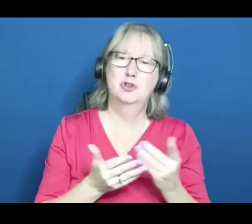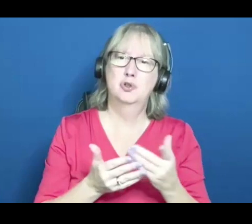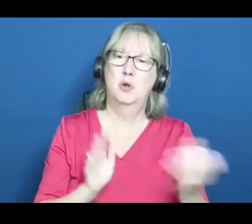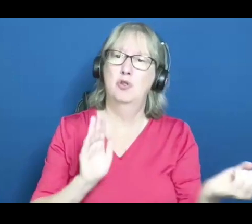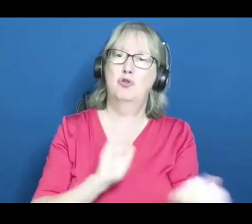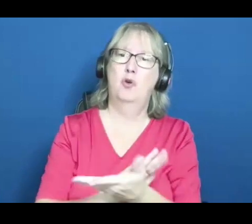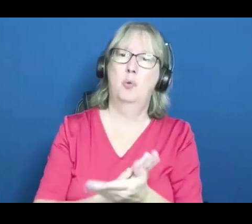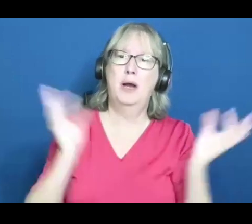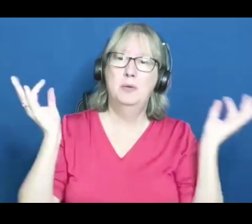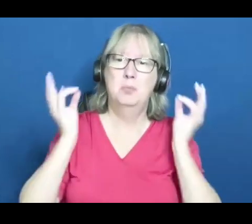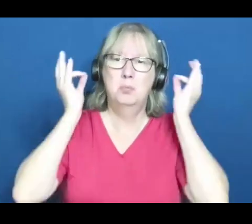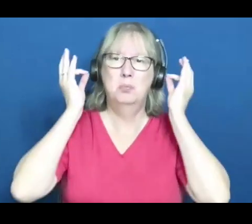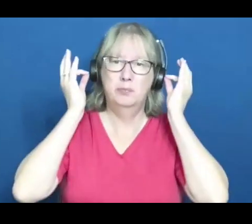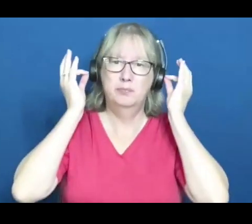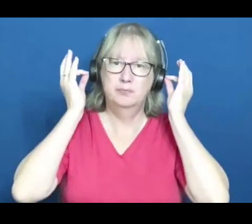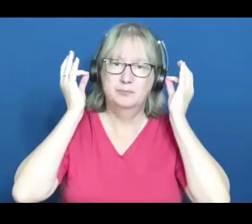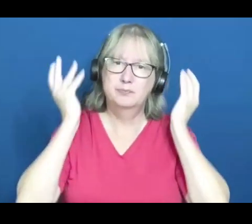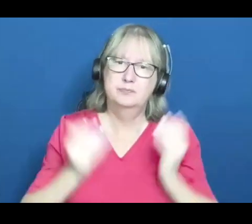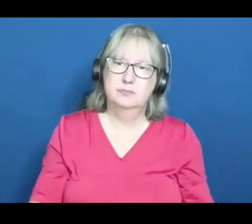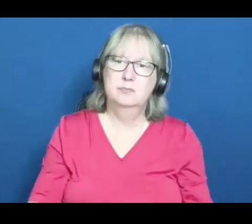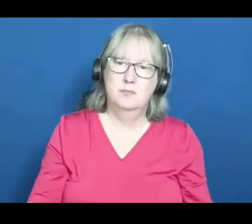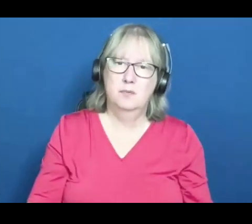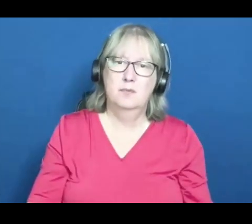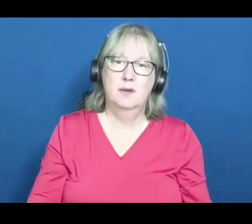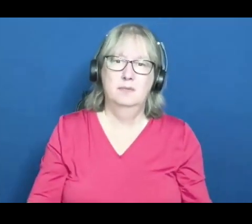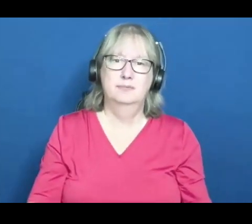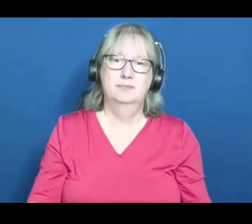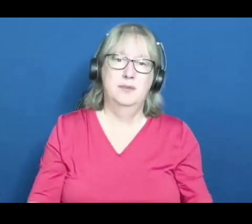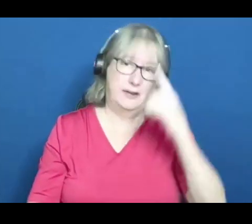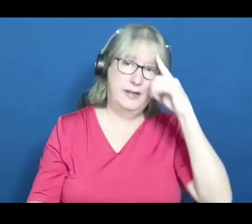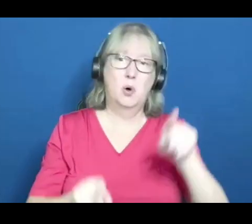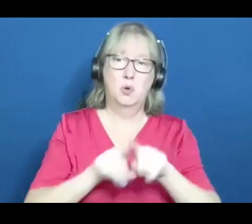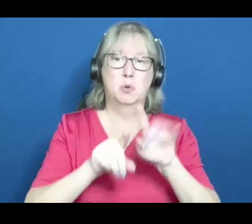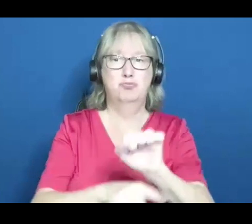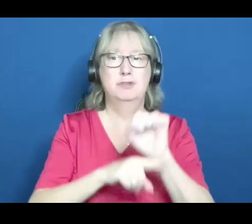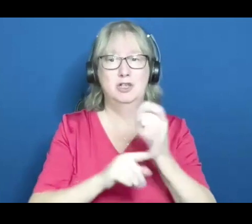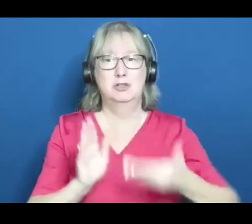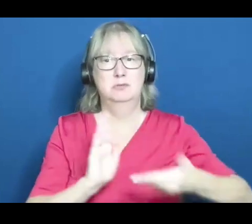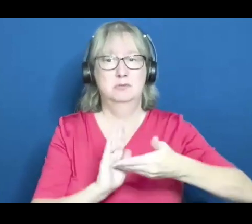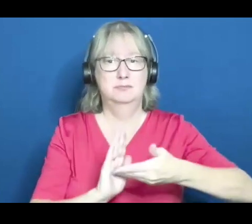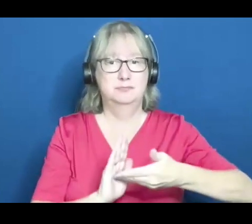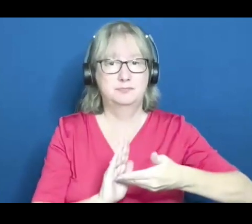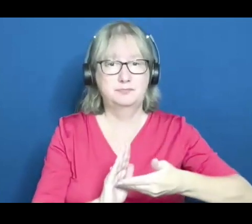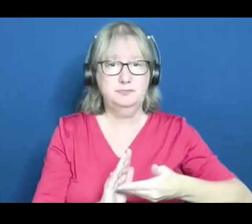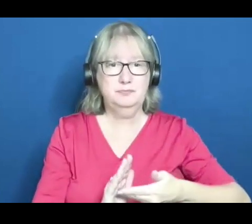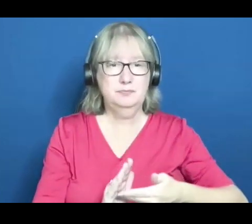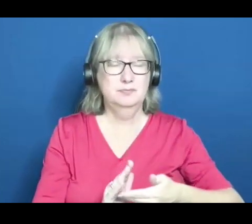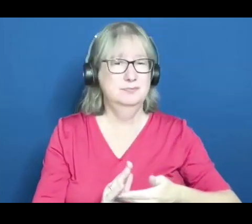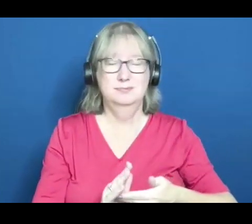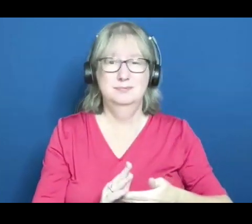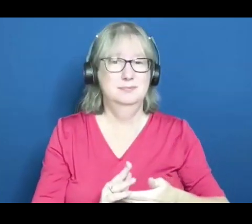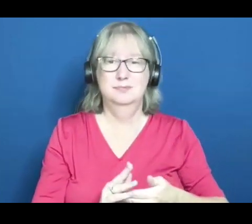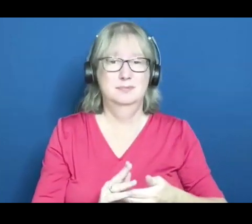disposable plugs, and actually you're properly protecting people's ears there as well. So but you don't see a lot of it because it's just